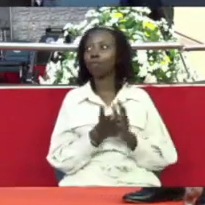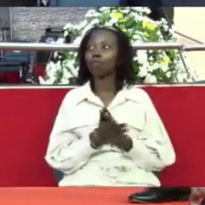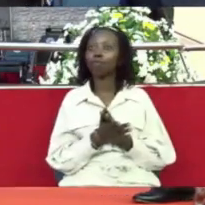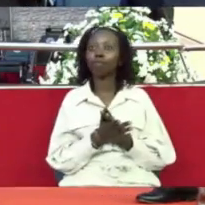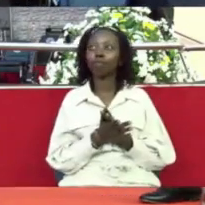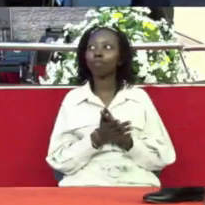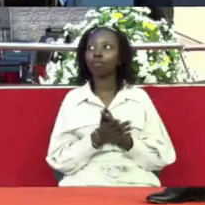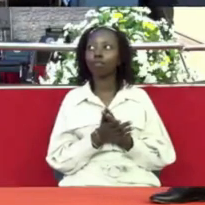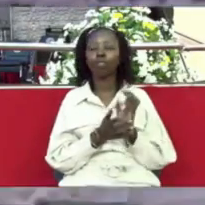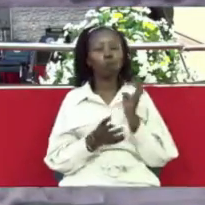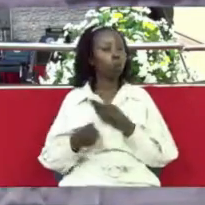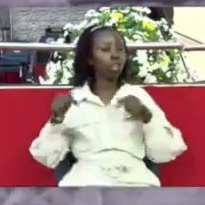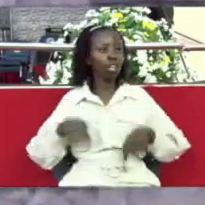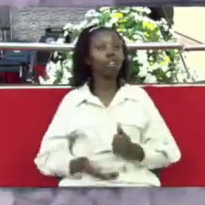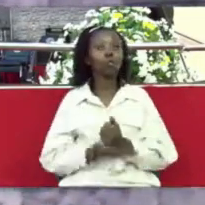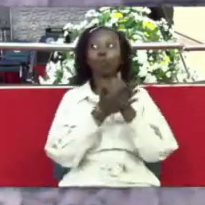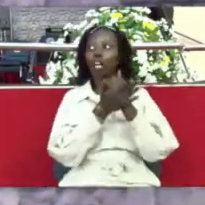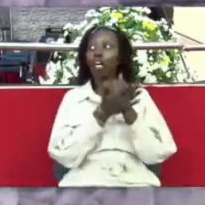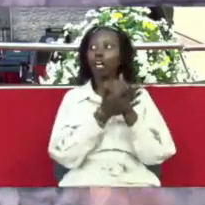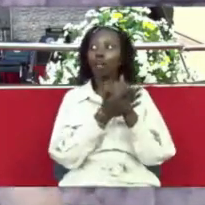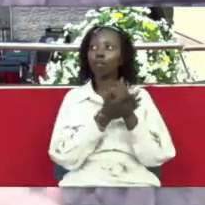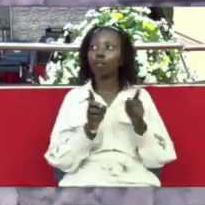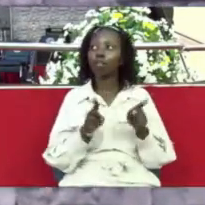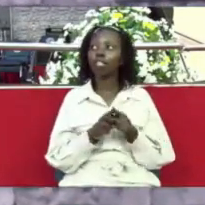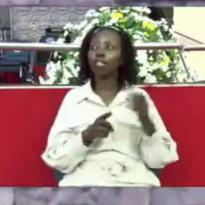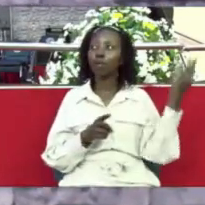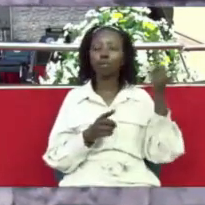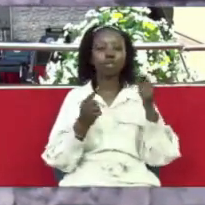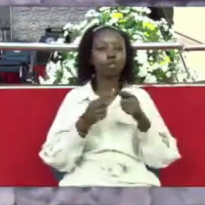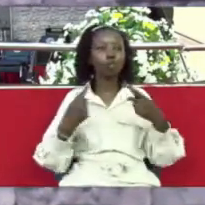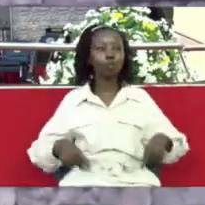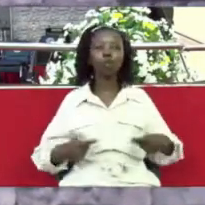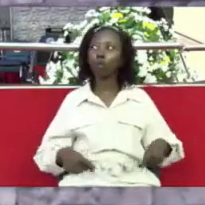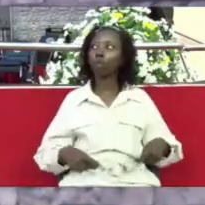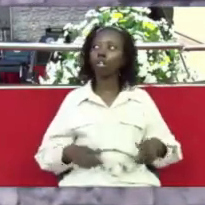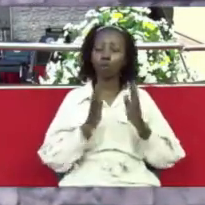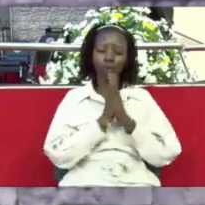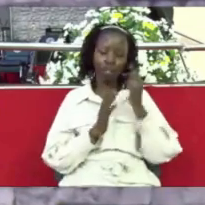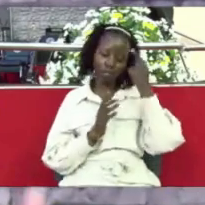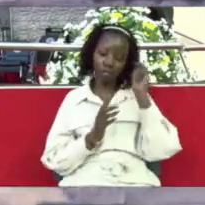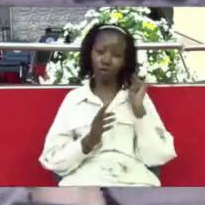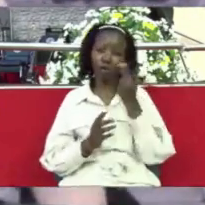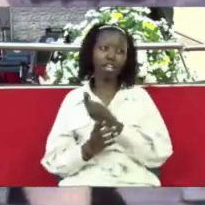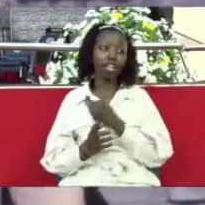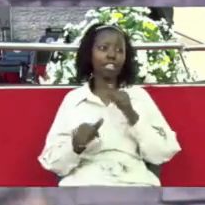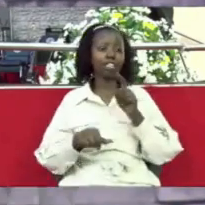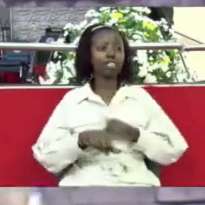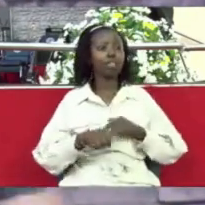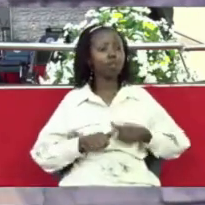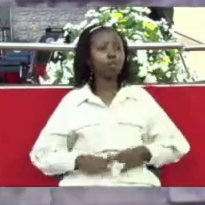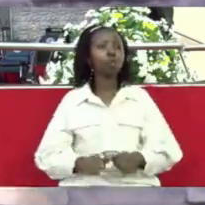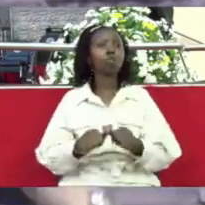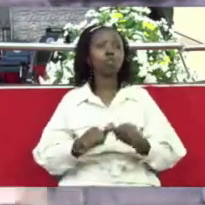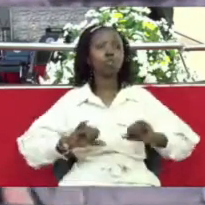We are here to help the Maasai people. And so pray for us as we continue in this venture to try to get food